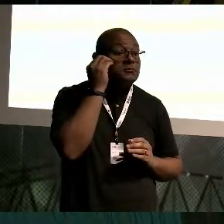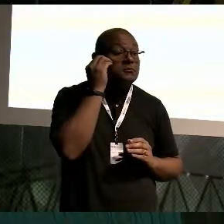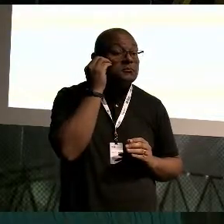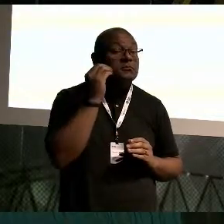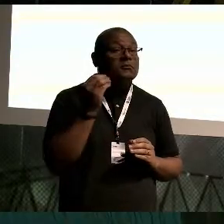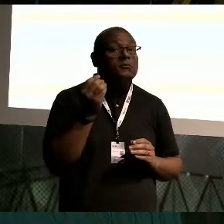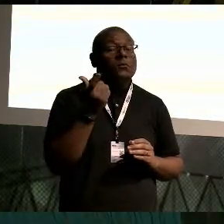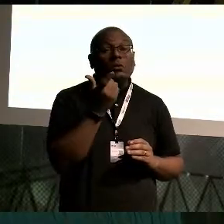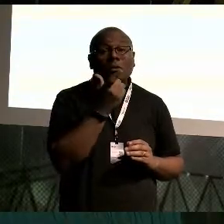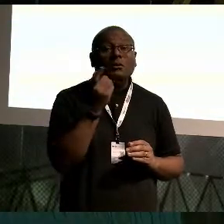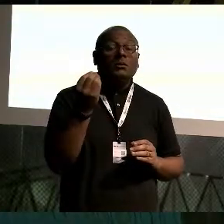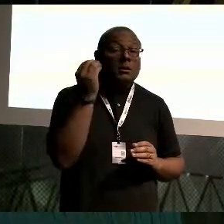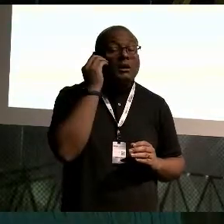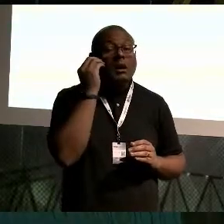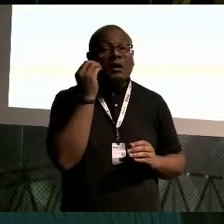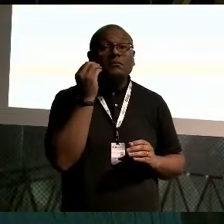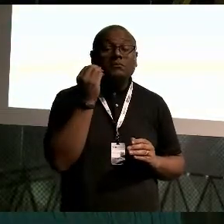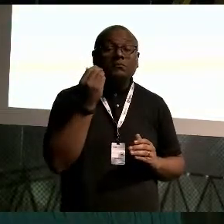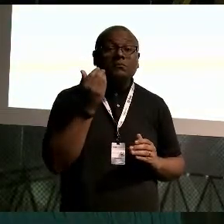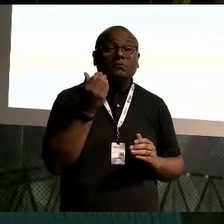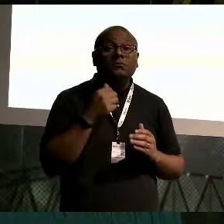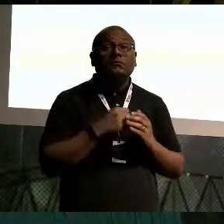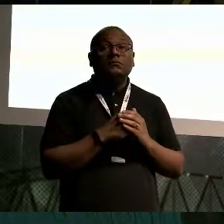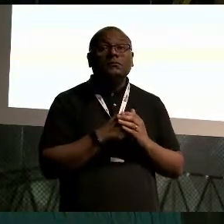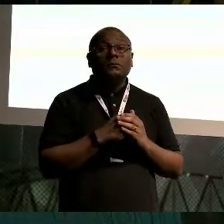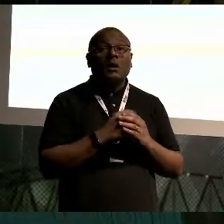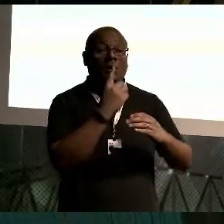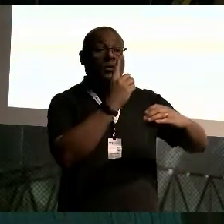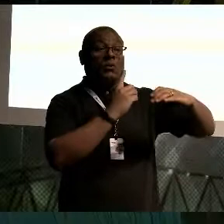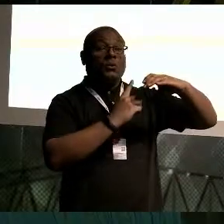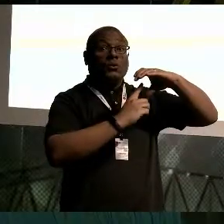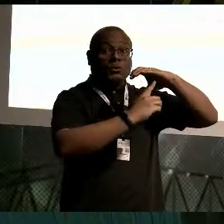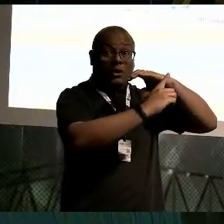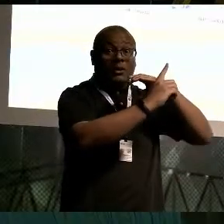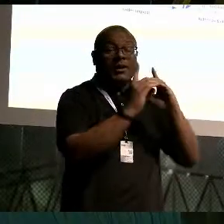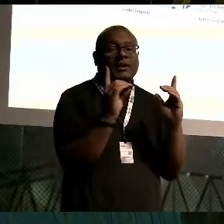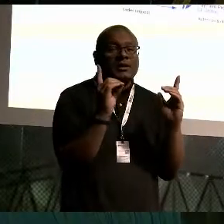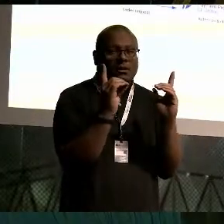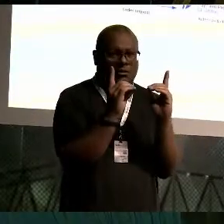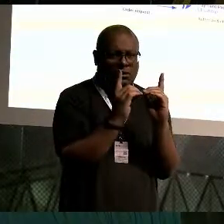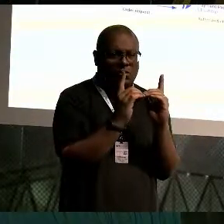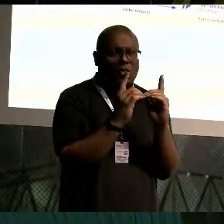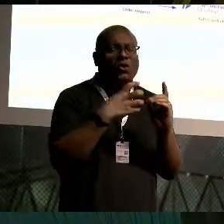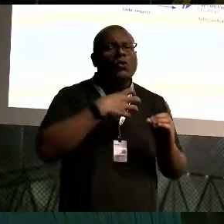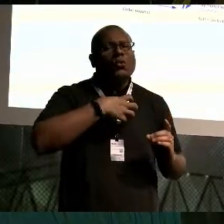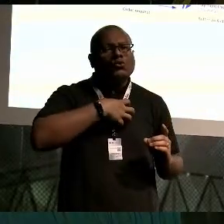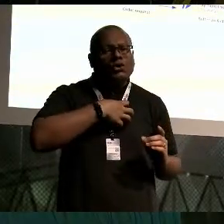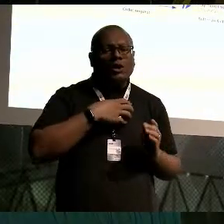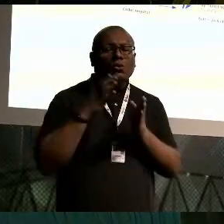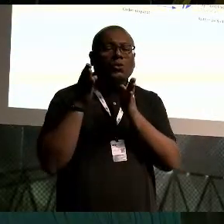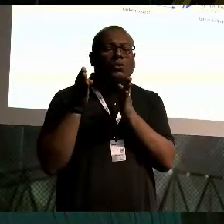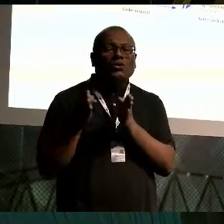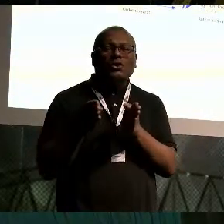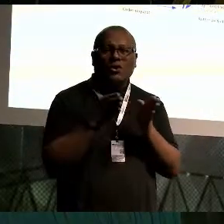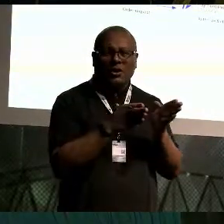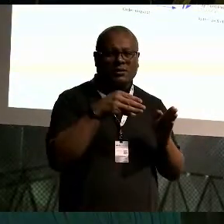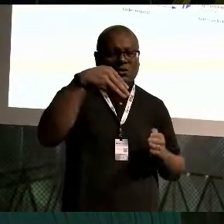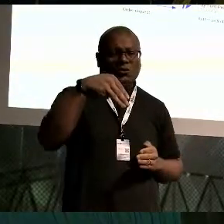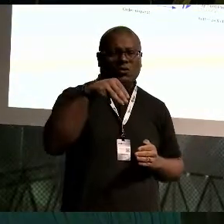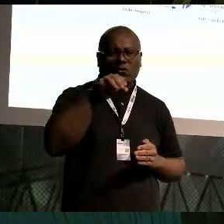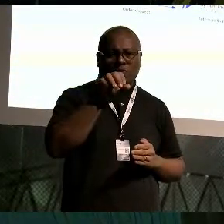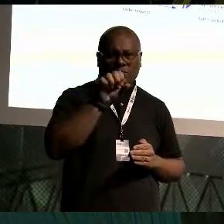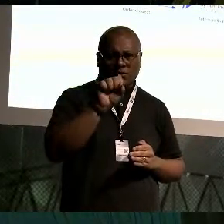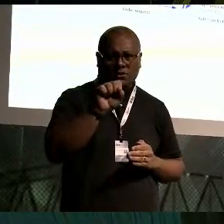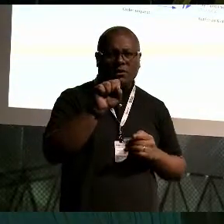sell some, you know, items to your customers. Now, one way of organizing your microservices is